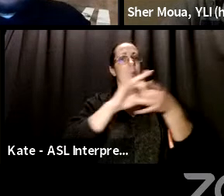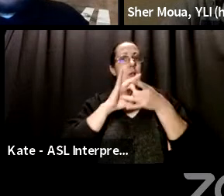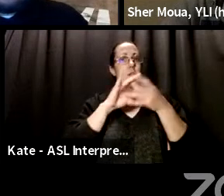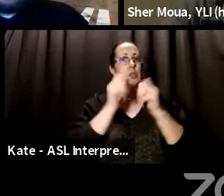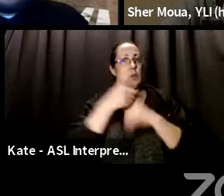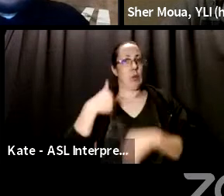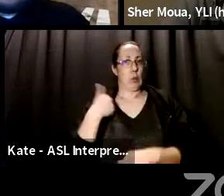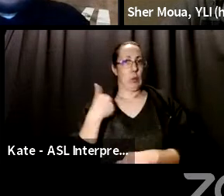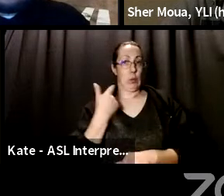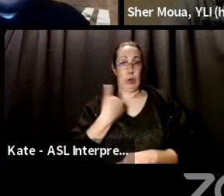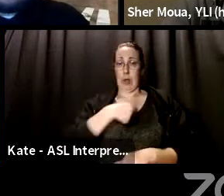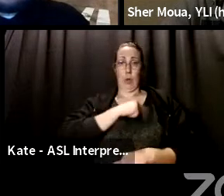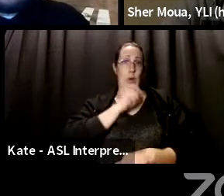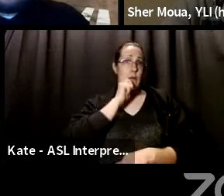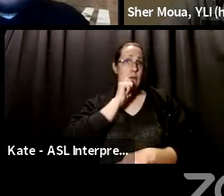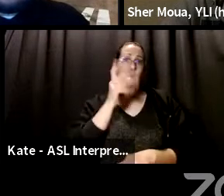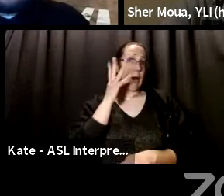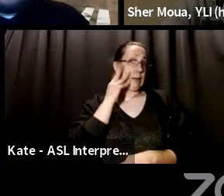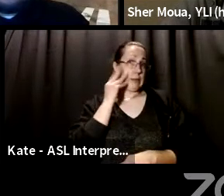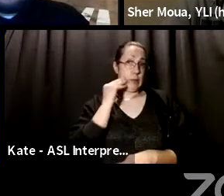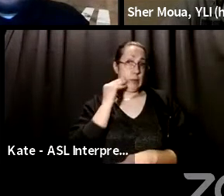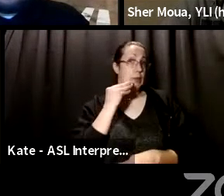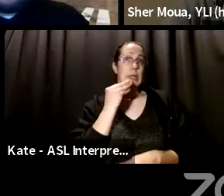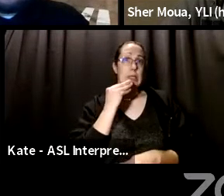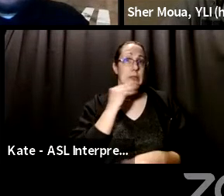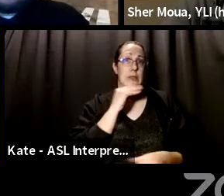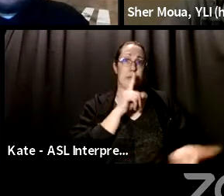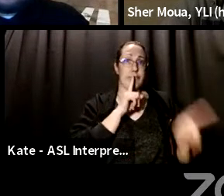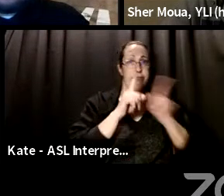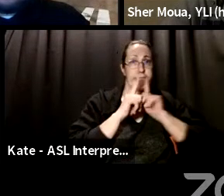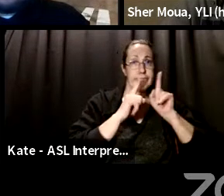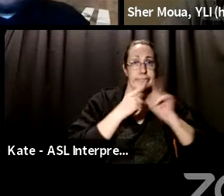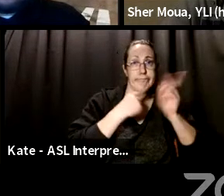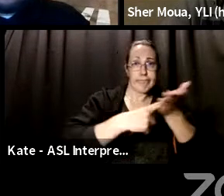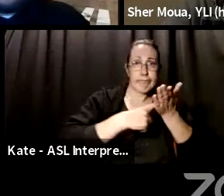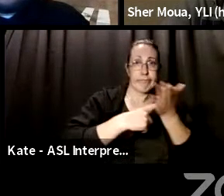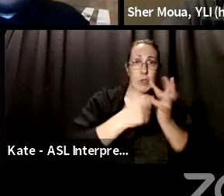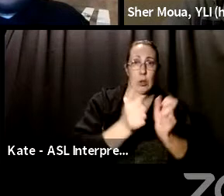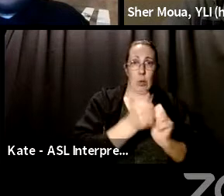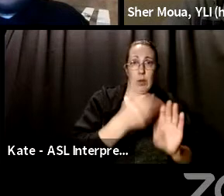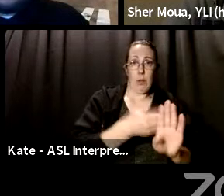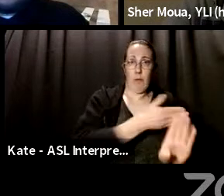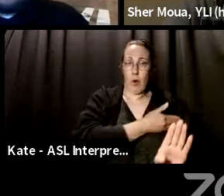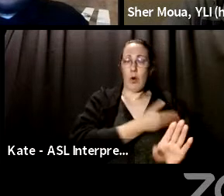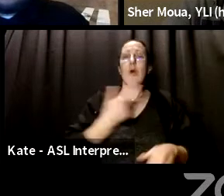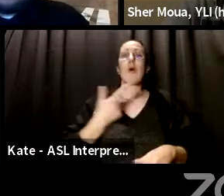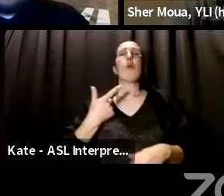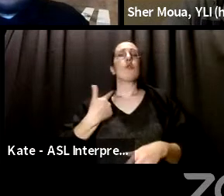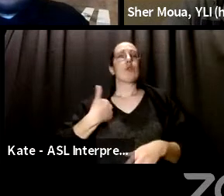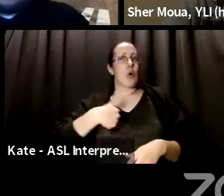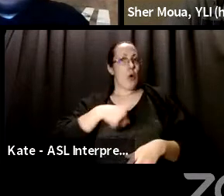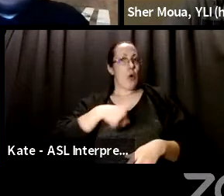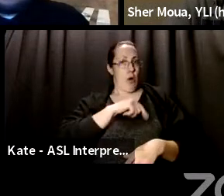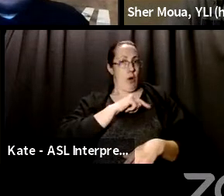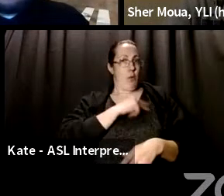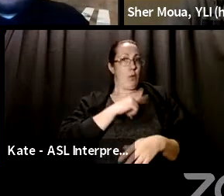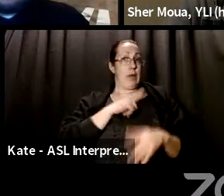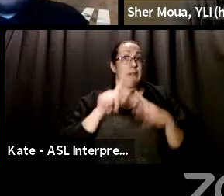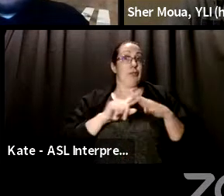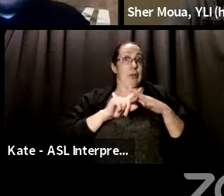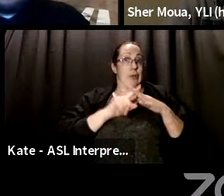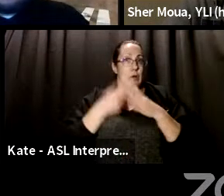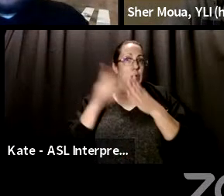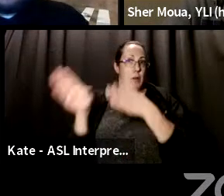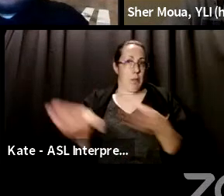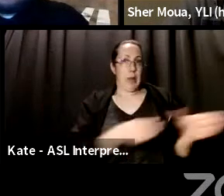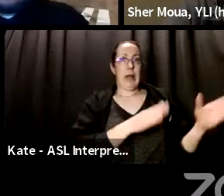of trying to build the plan and fly it strategy, is try to just get out to as many adult allies as we're aware of that have connections to